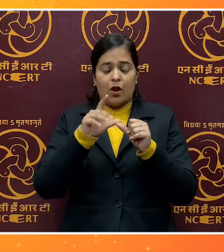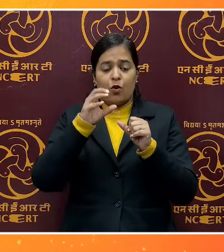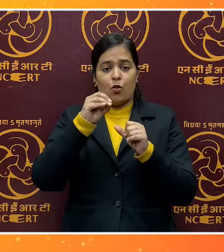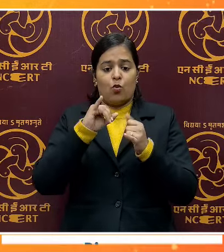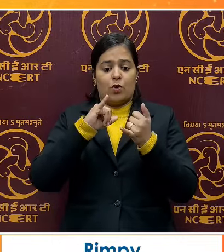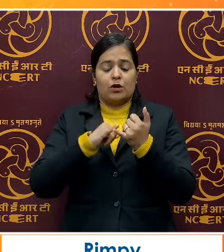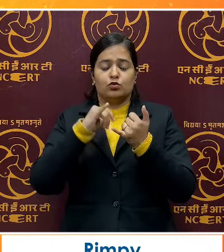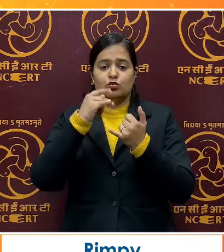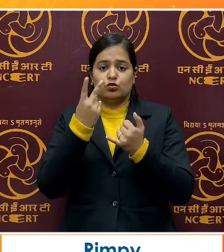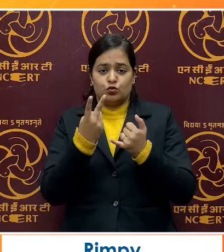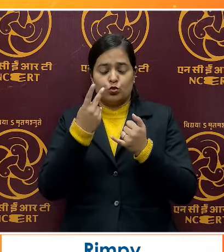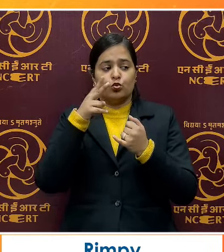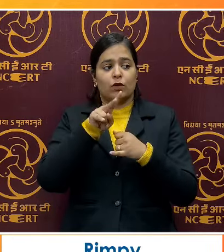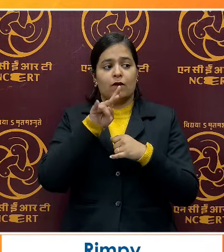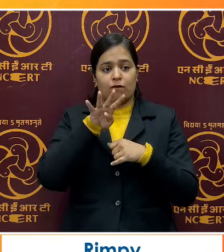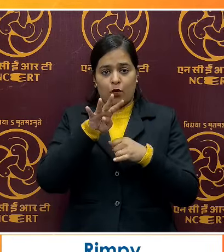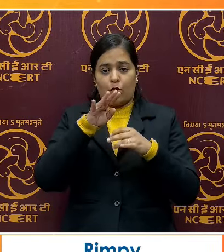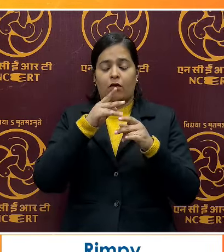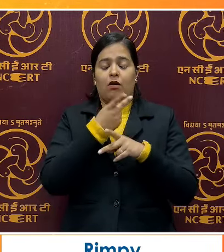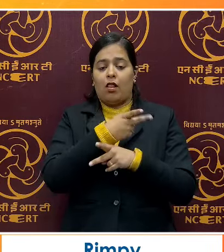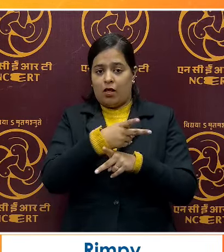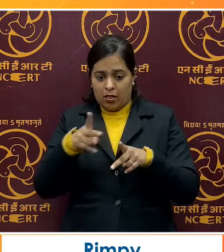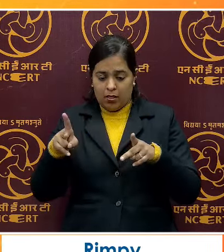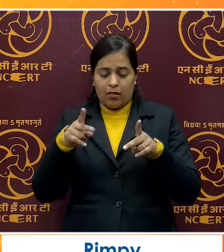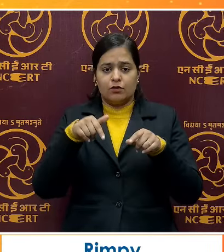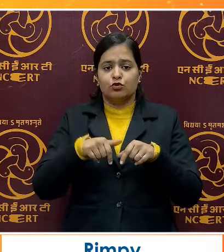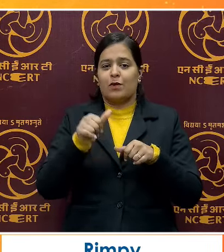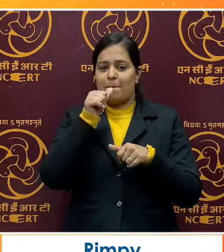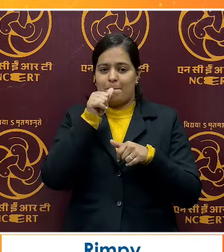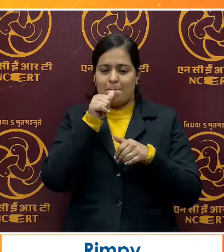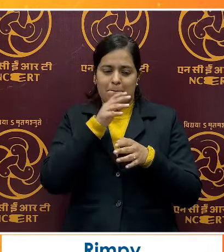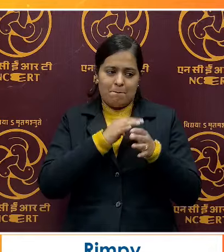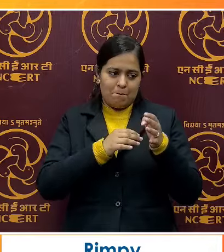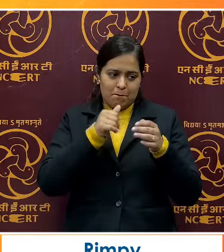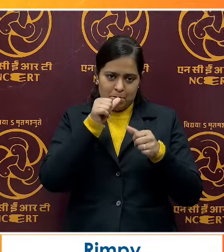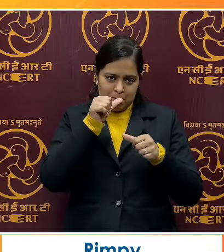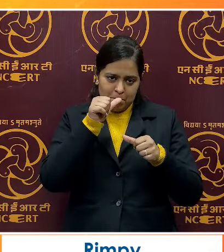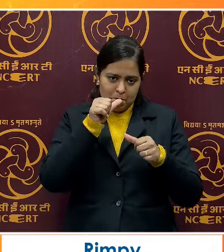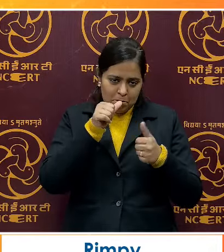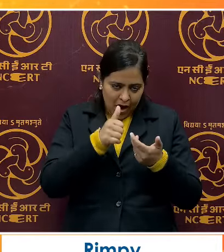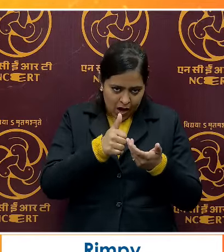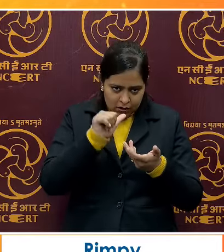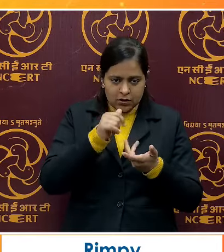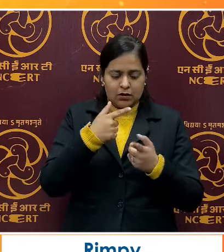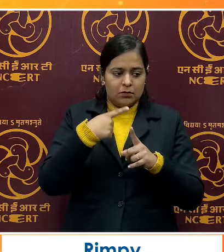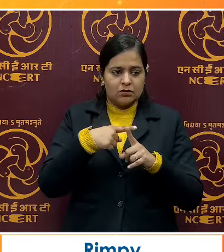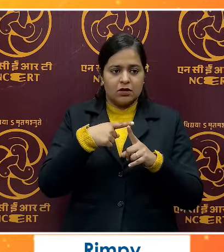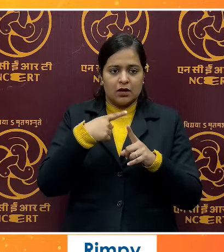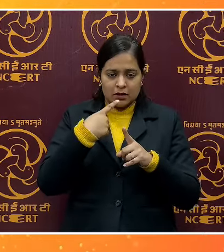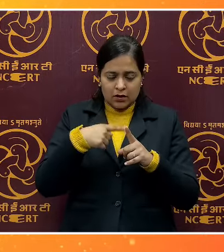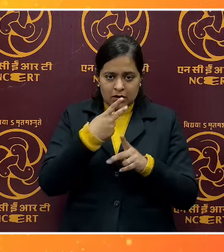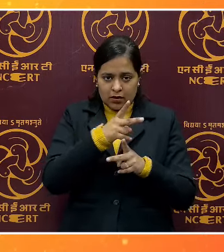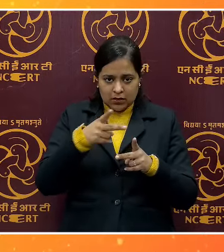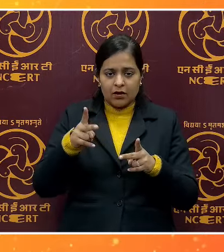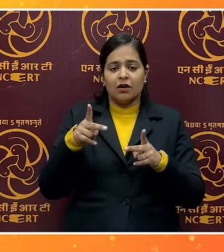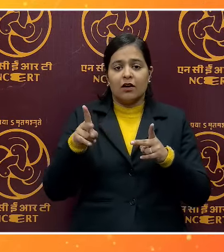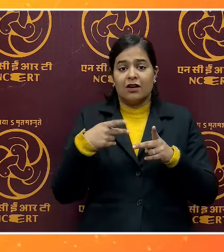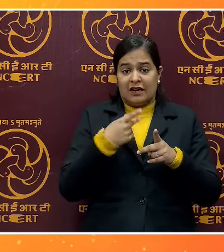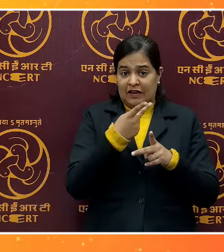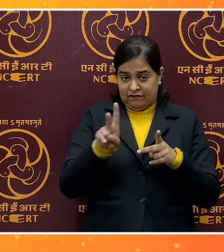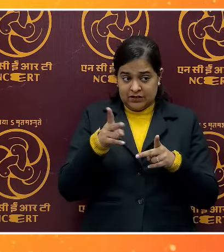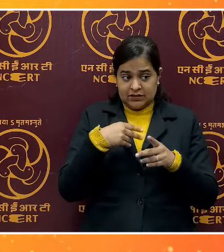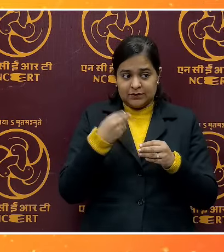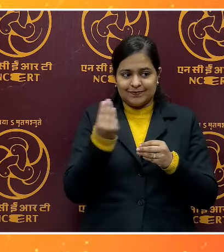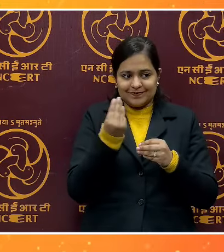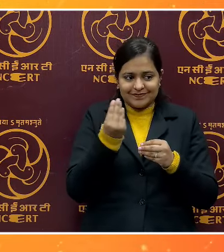and 24 of H2O, that is water of crystallization 24 of H2O. And when we talk about difference